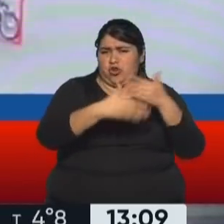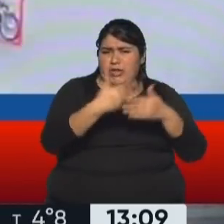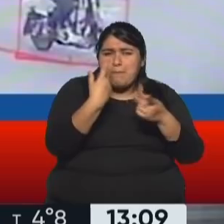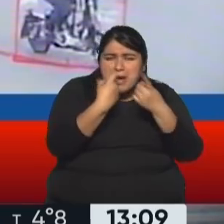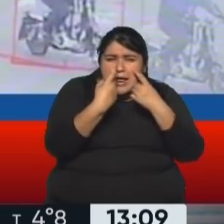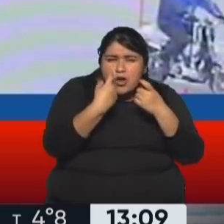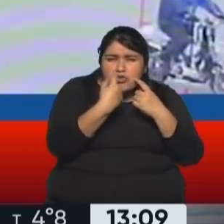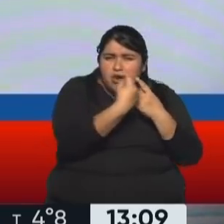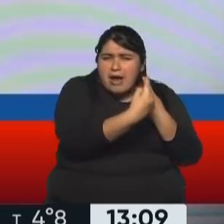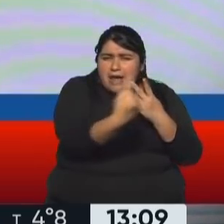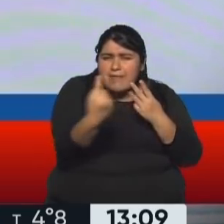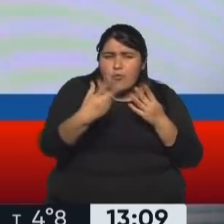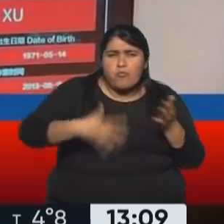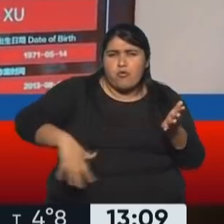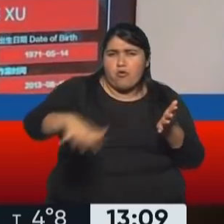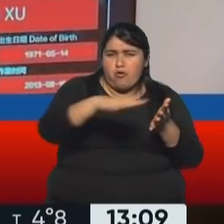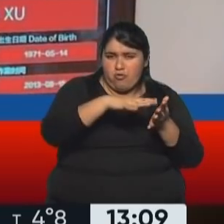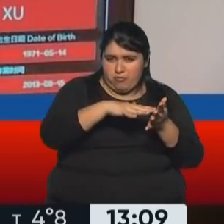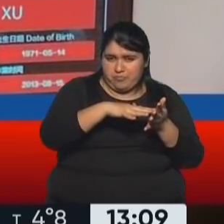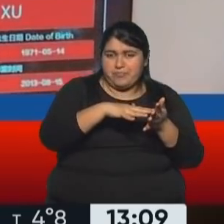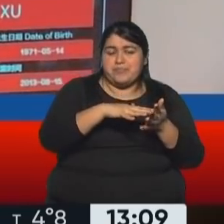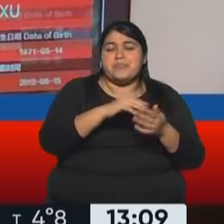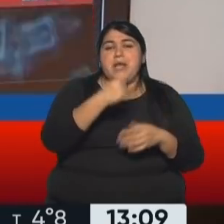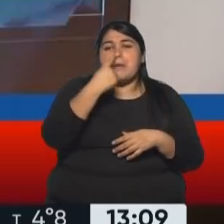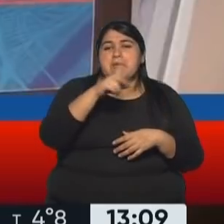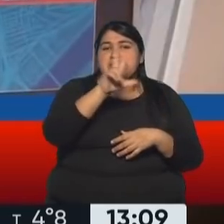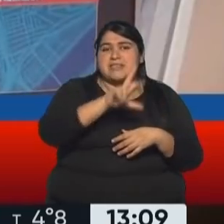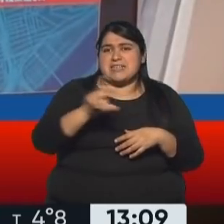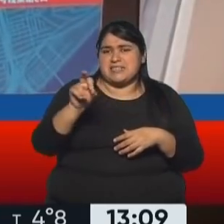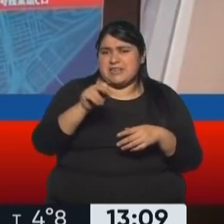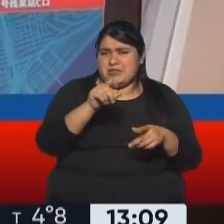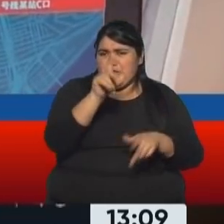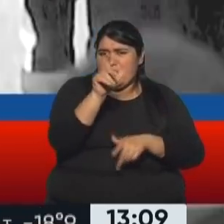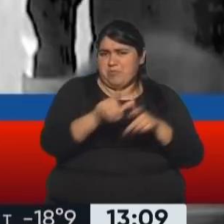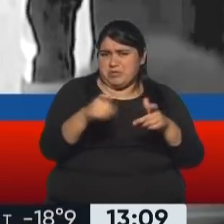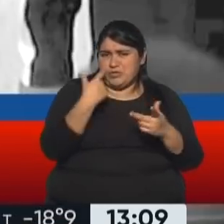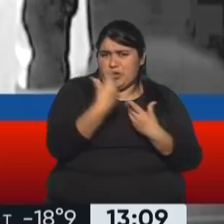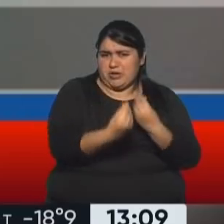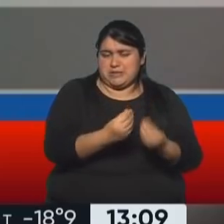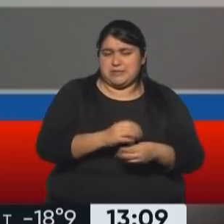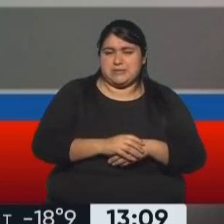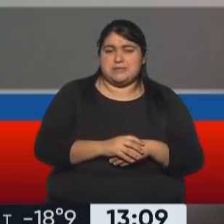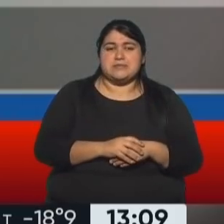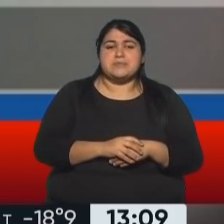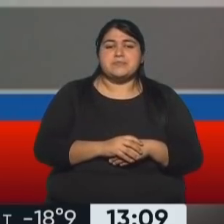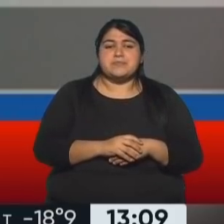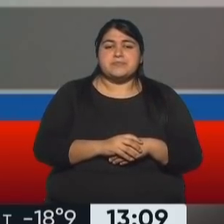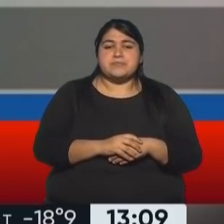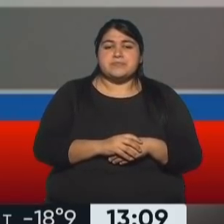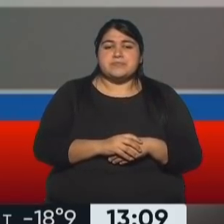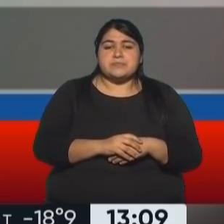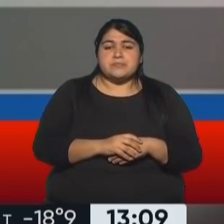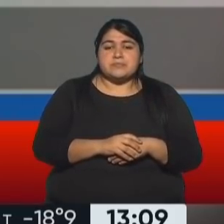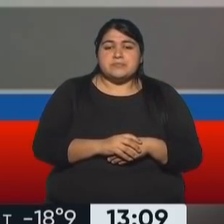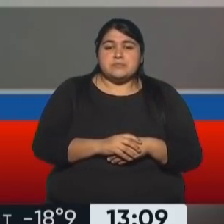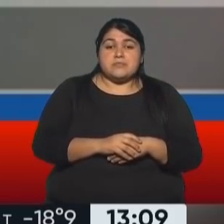control biopolítico de su población de 1.300 millones de habitantes. You know, we're calling on